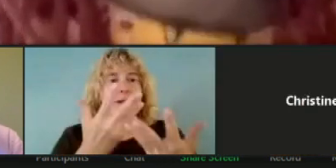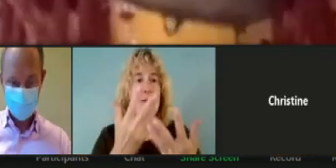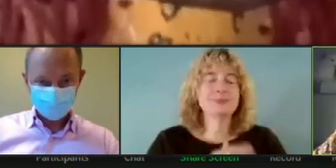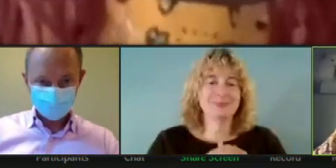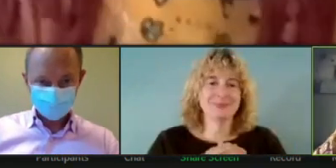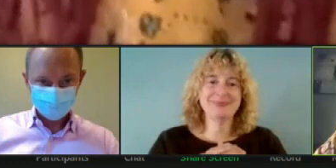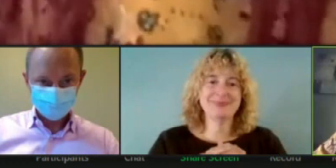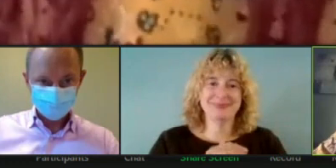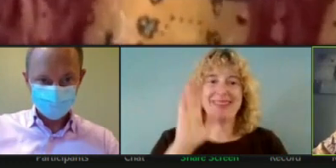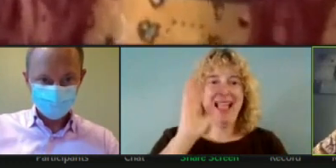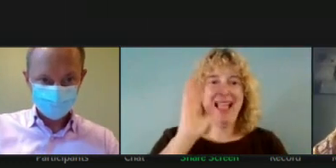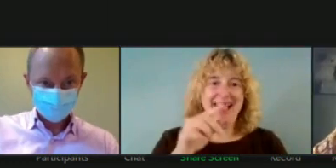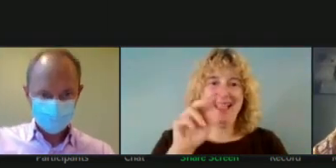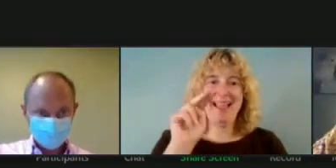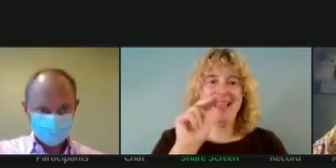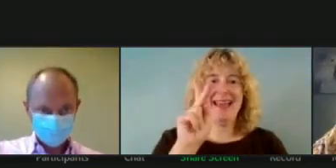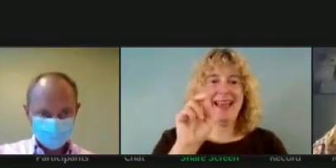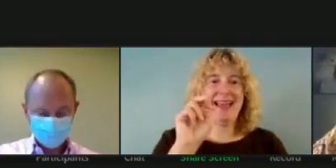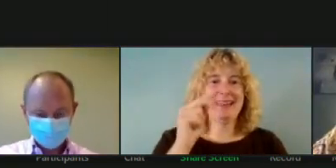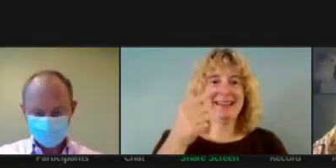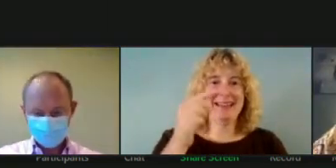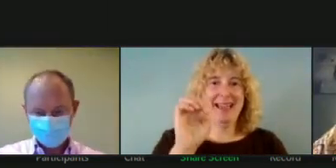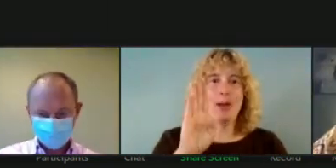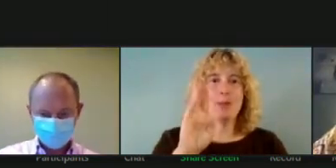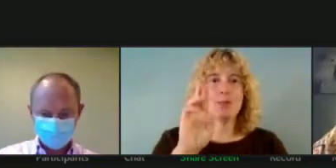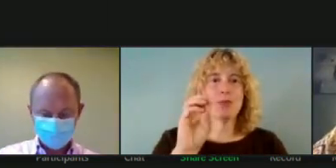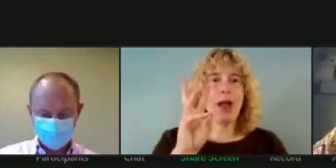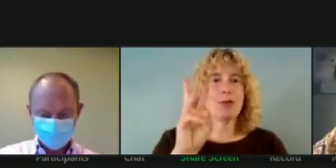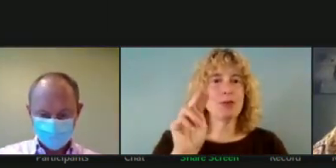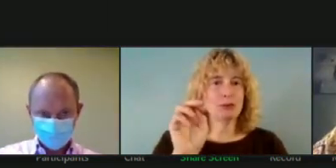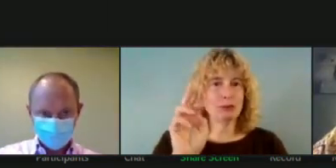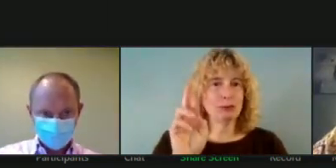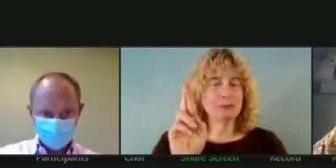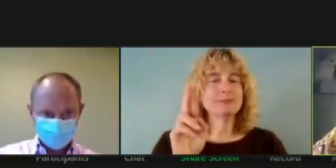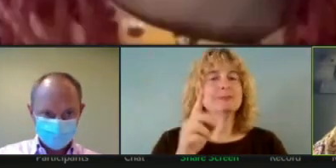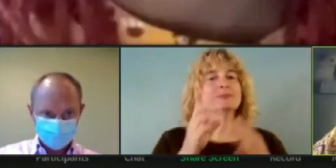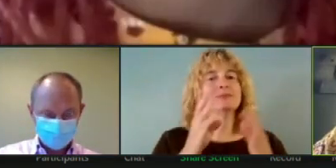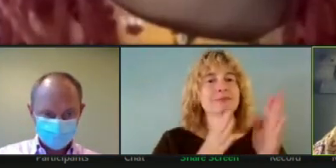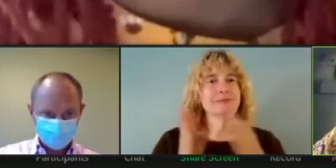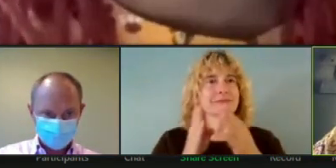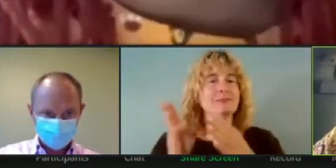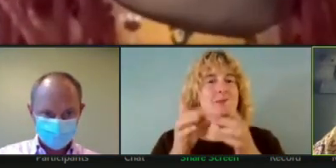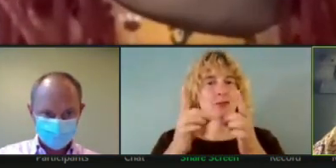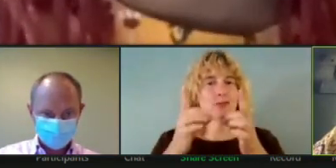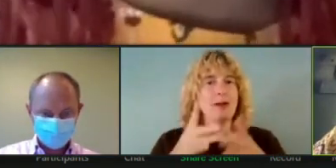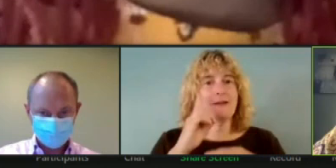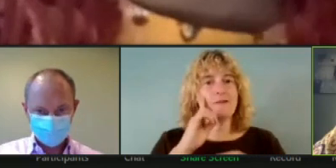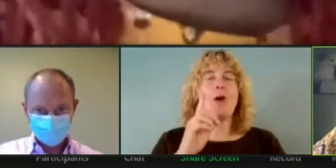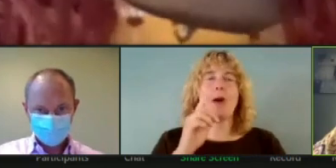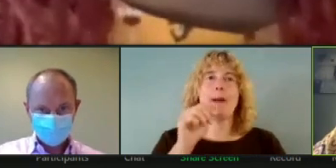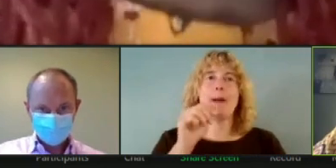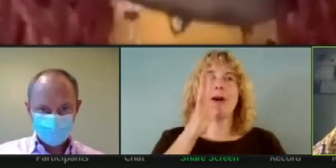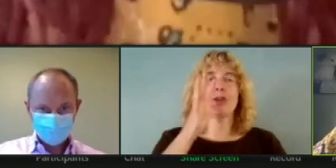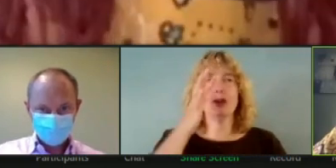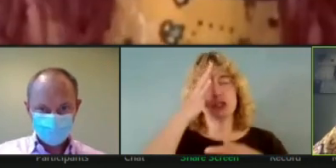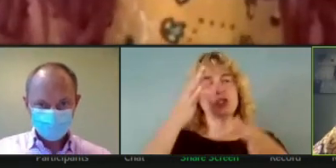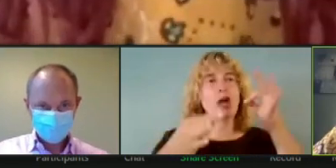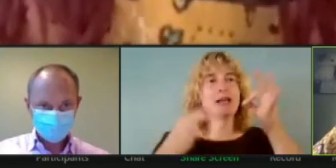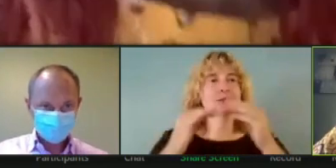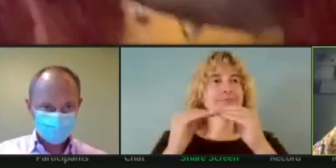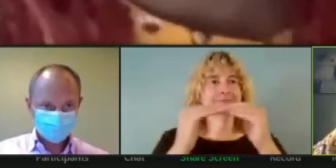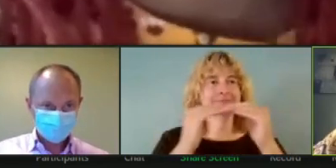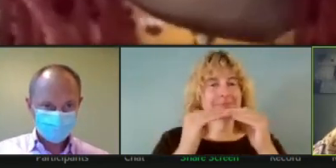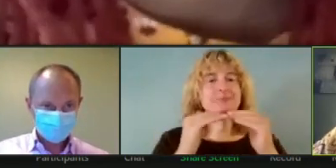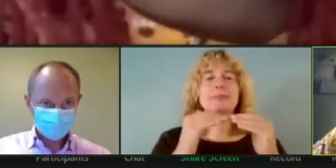I'm Nkenge Browner. I'm the organizing director at Mothering Justice and a mother of 2 school-aged boys.